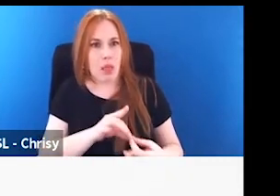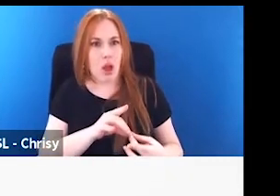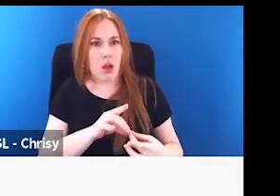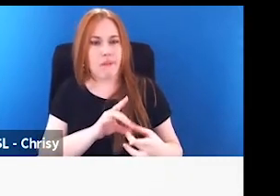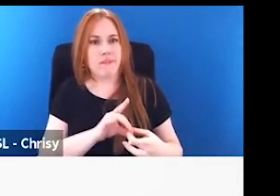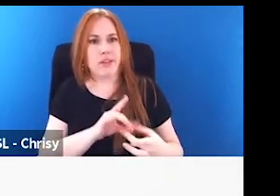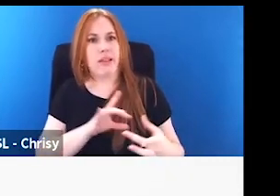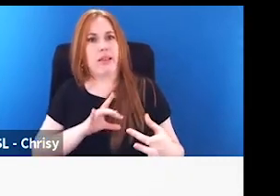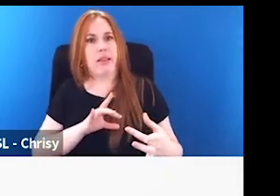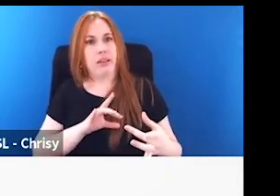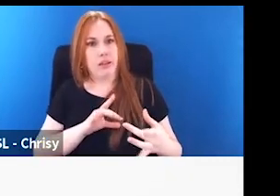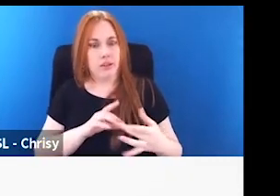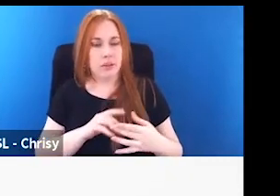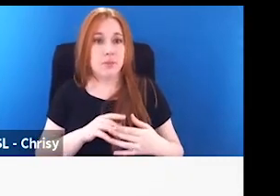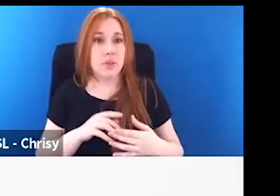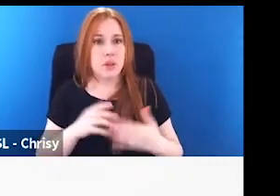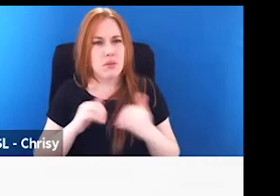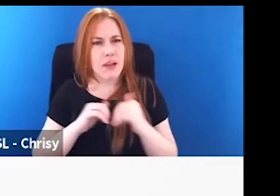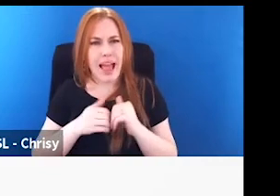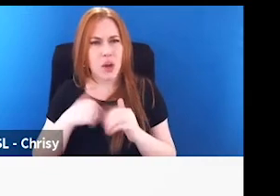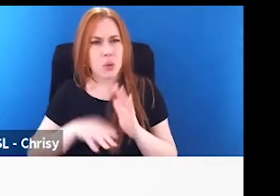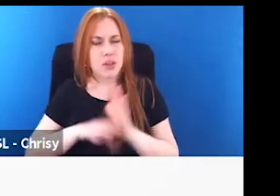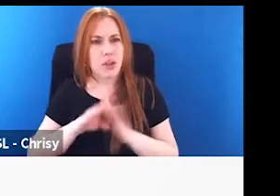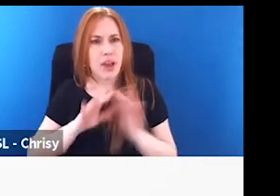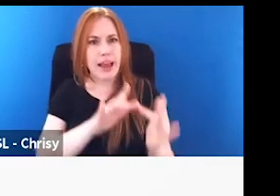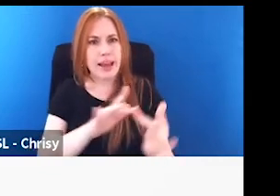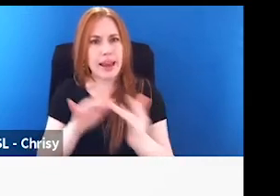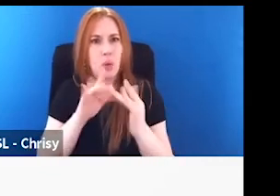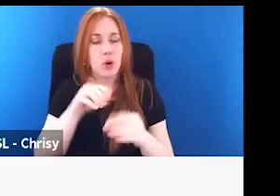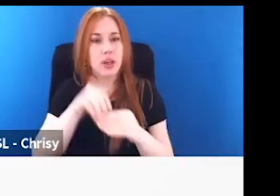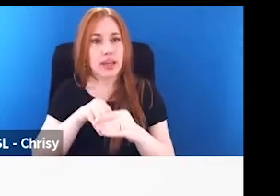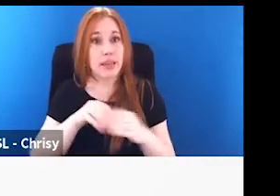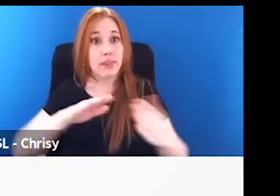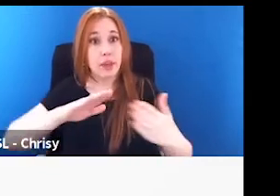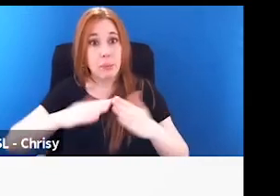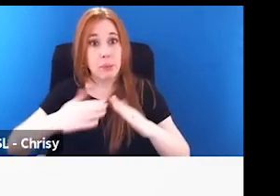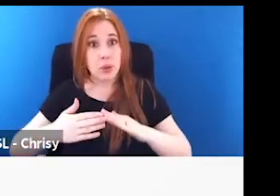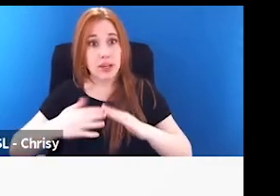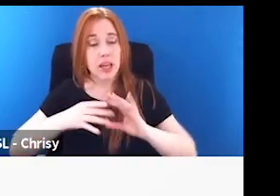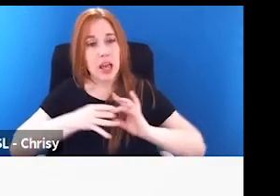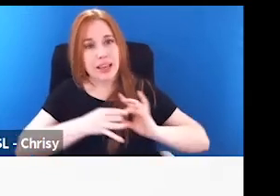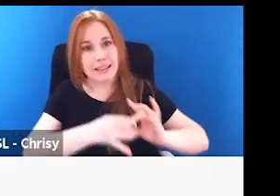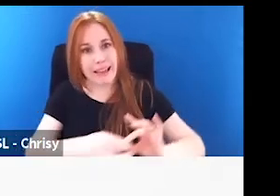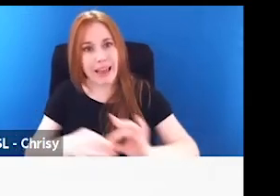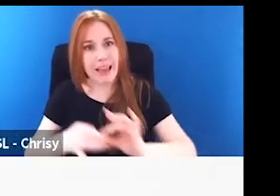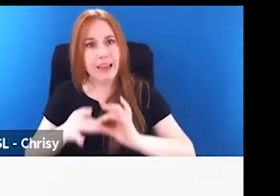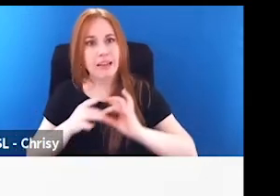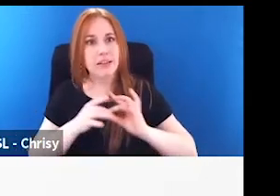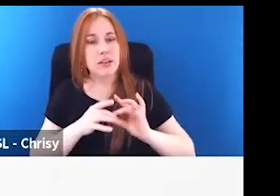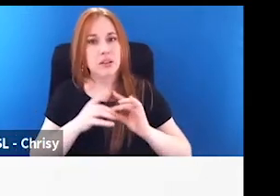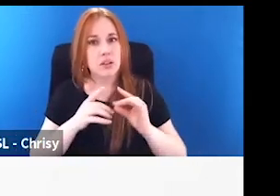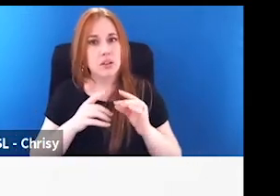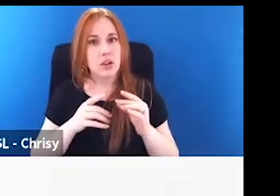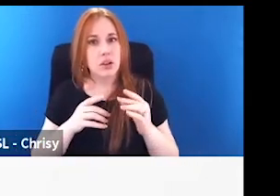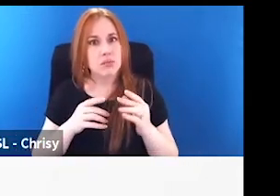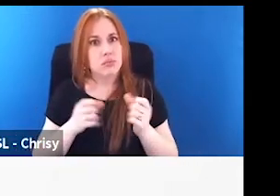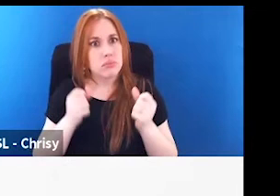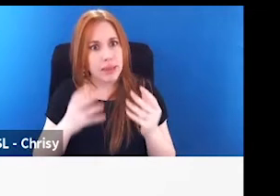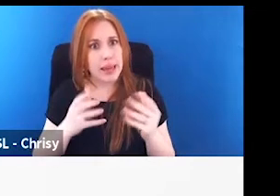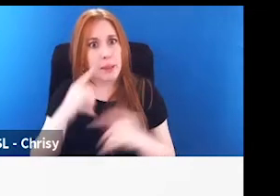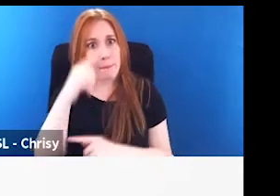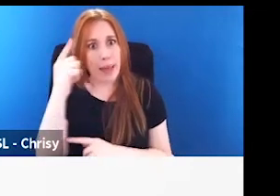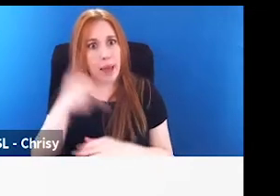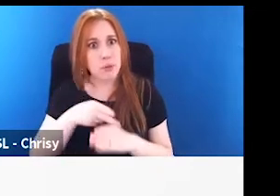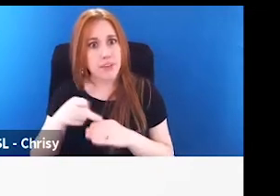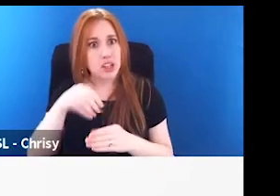disconnectedness. So how do we create a network within the community to connect? Because there are a decent amount of Black professionals in